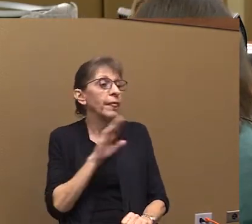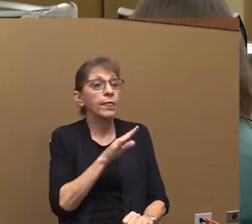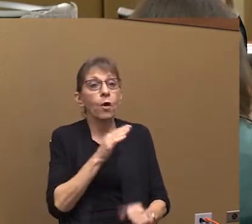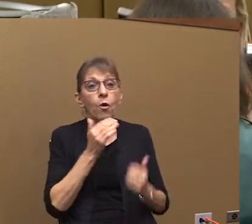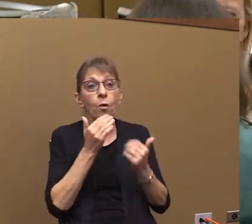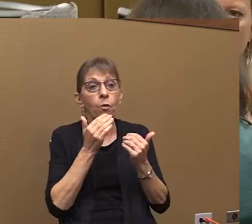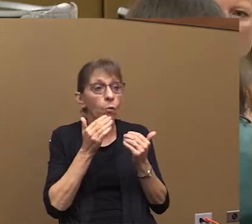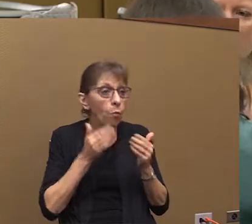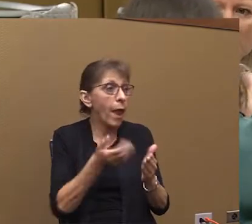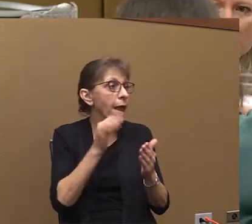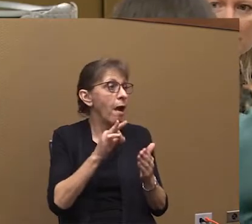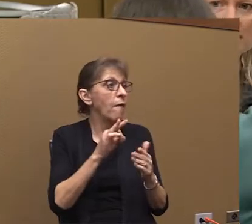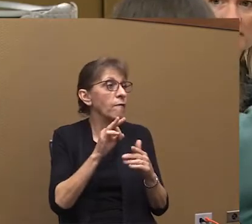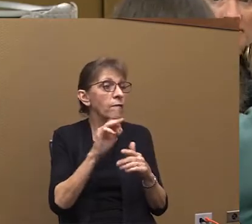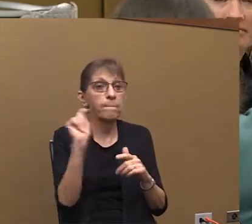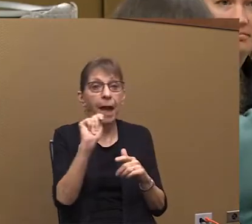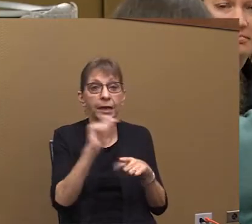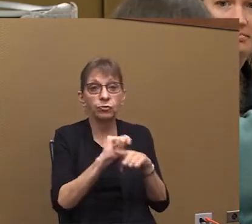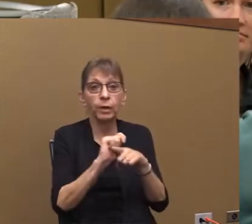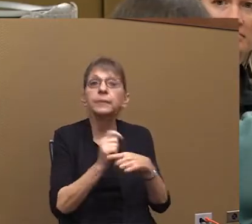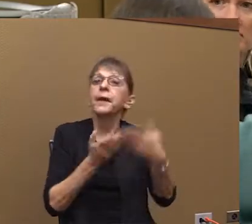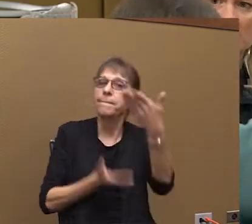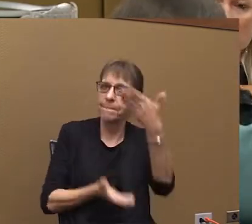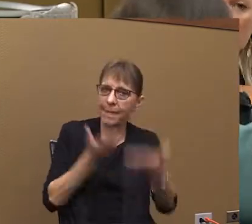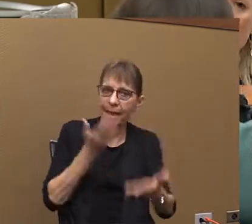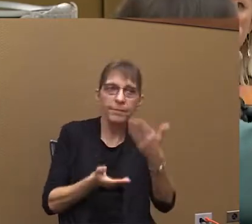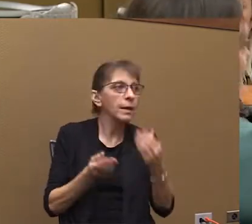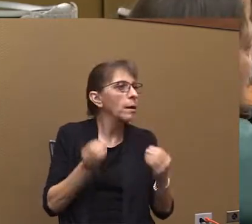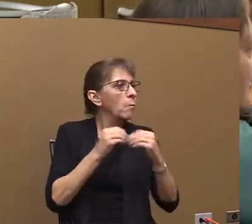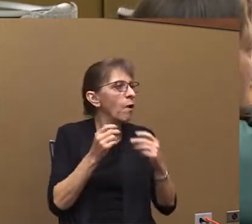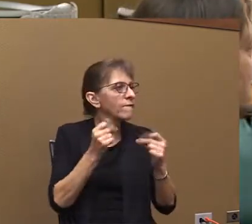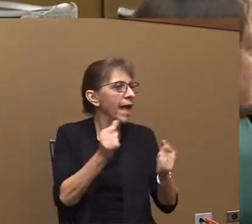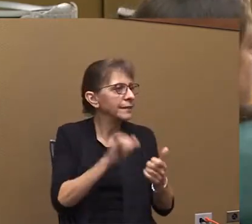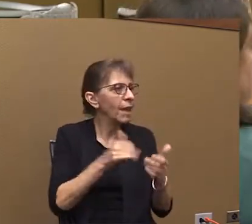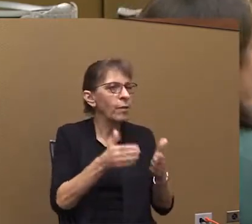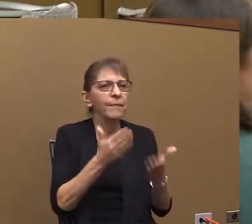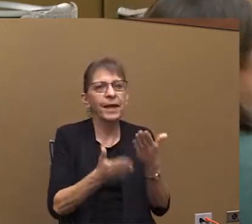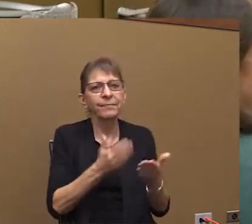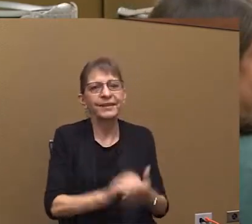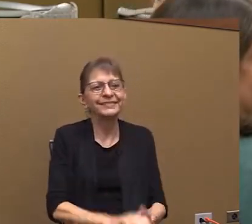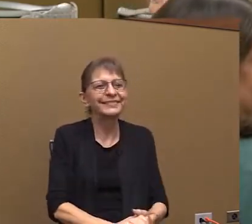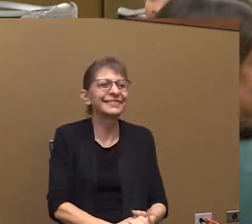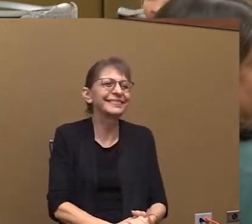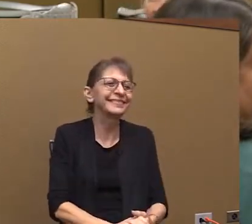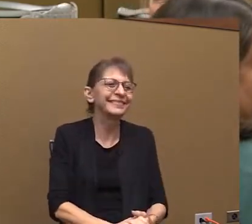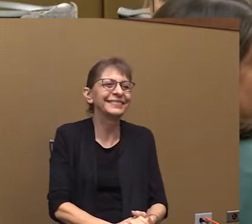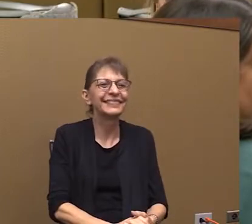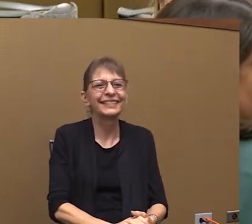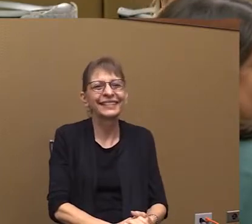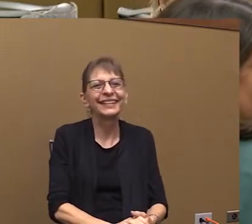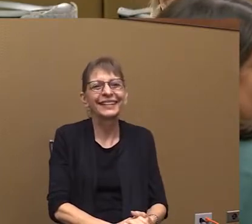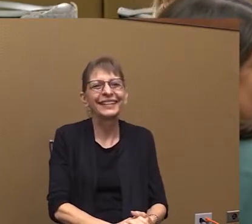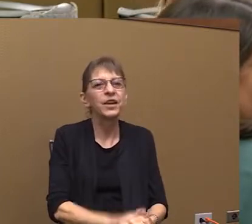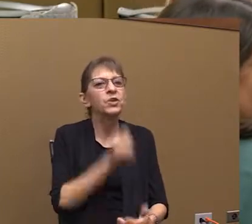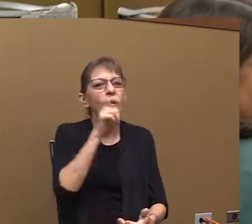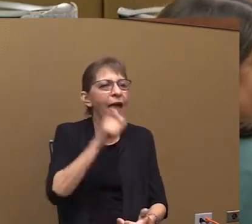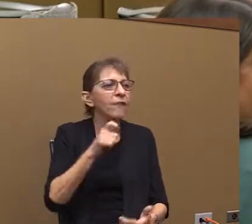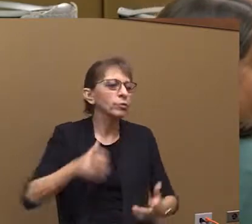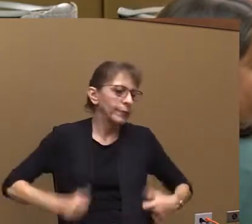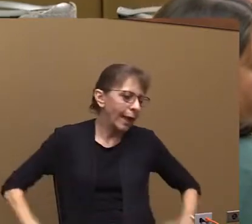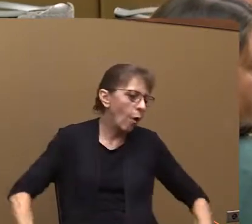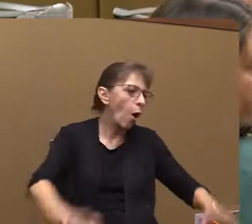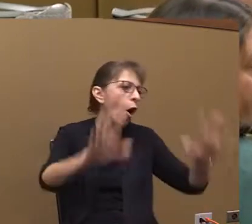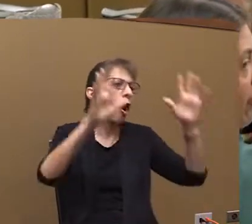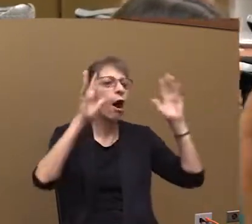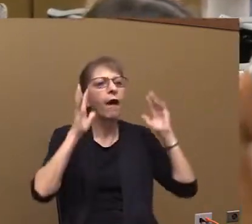of potty training. Maybe. That's a little quicker that way. Not so much to remove the